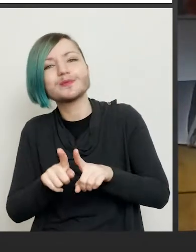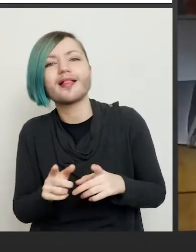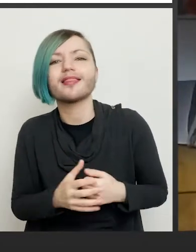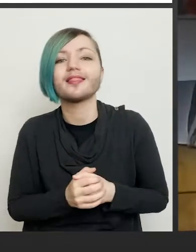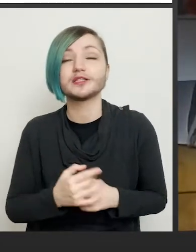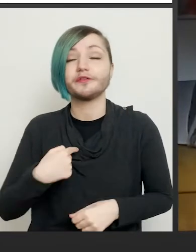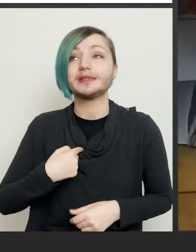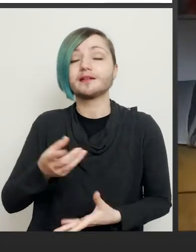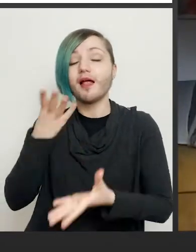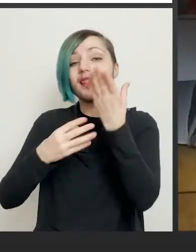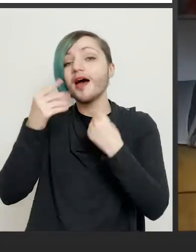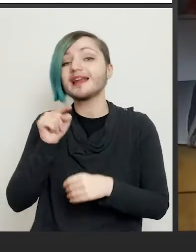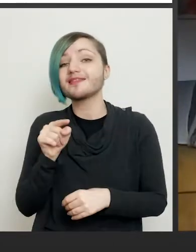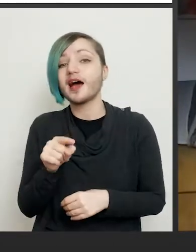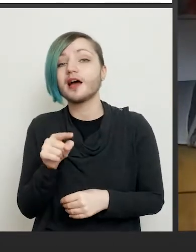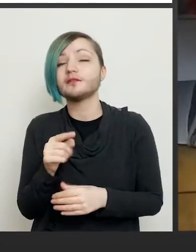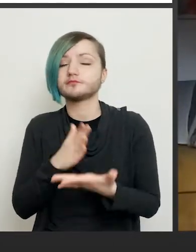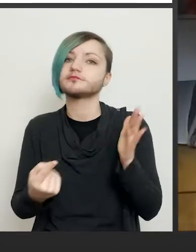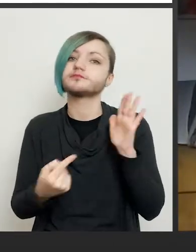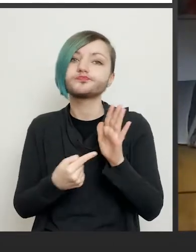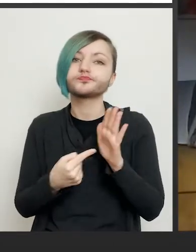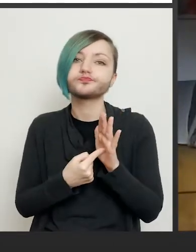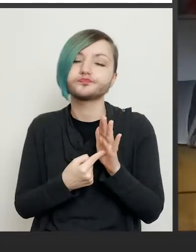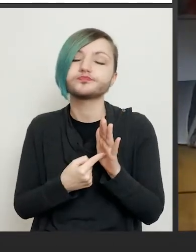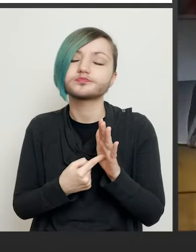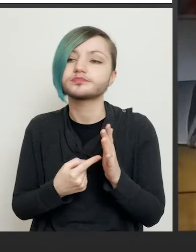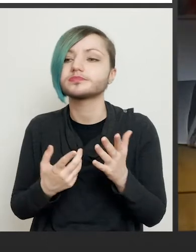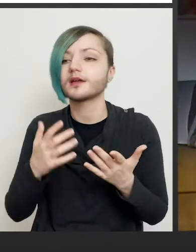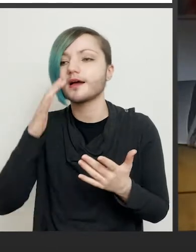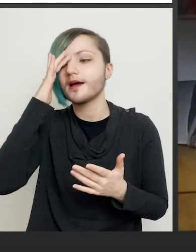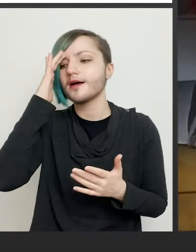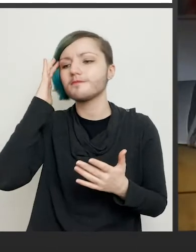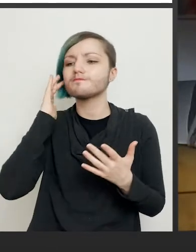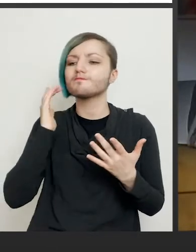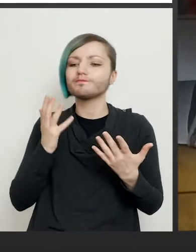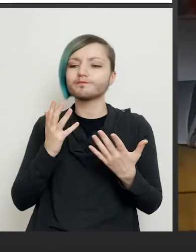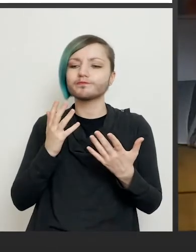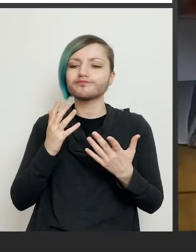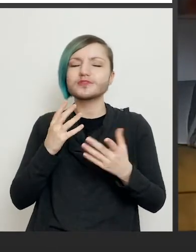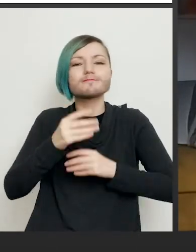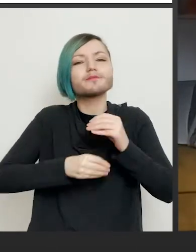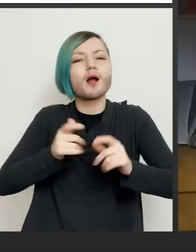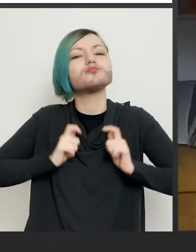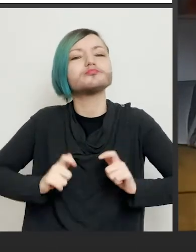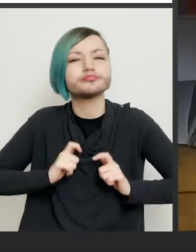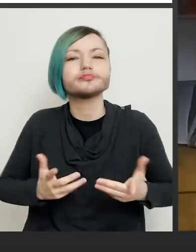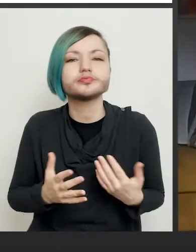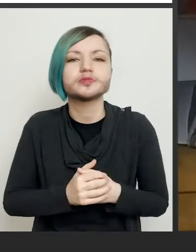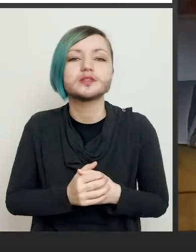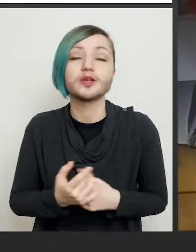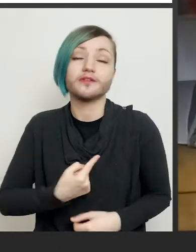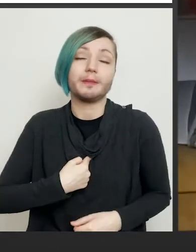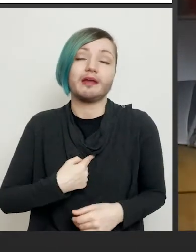learning to do that has been a really important part of being, you know, at ease with myself. You know, usually when I